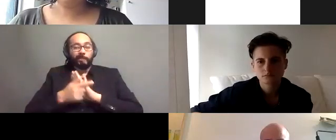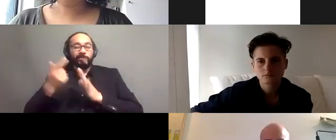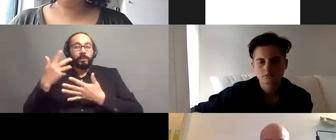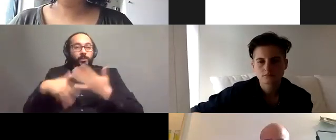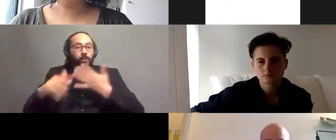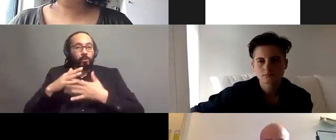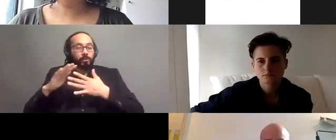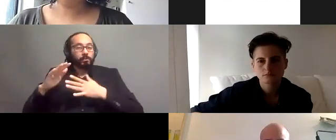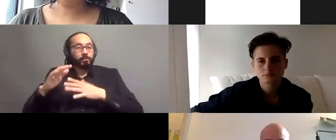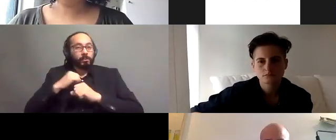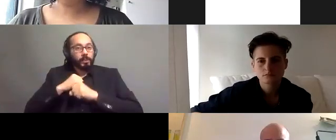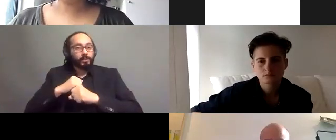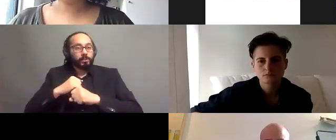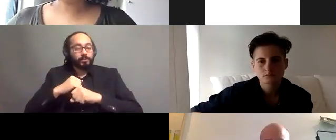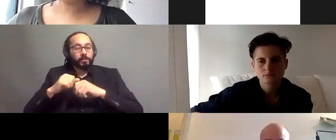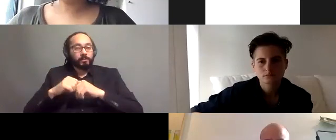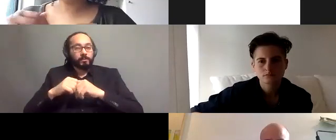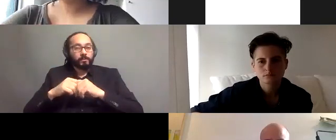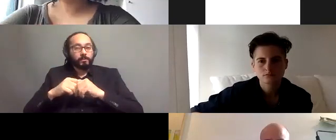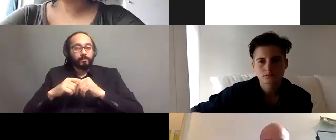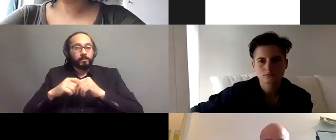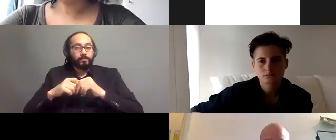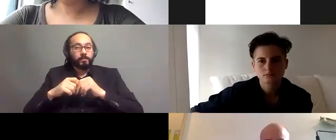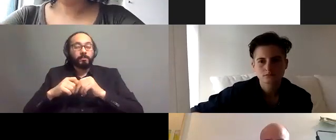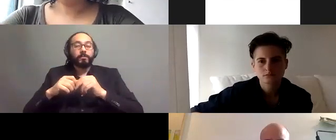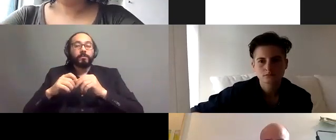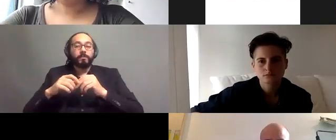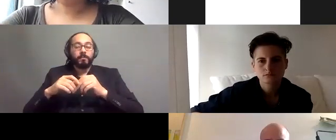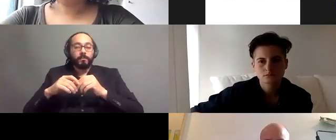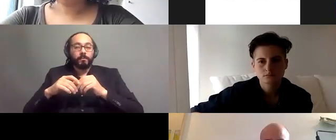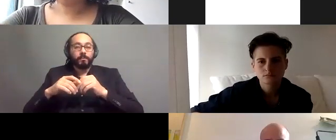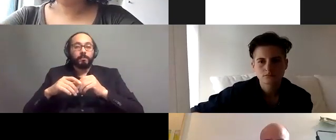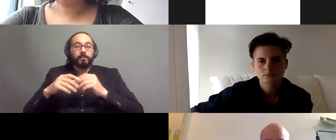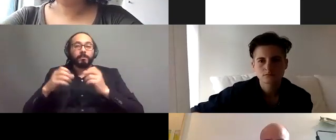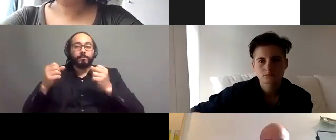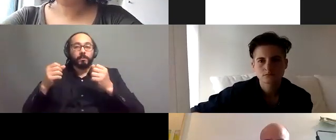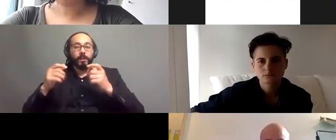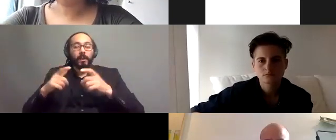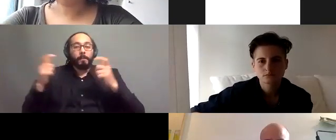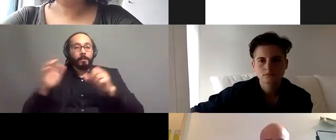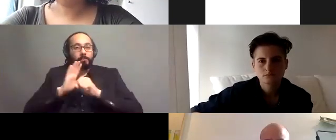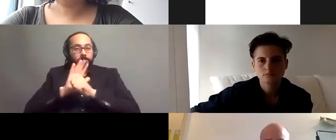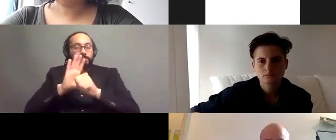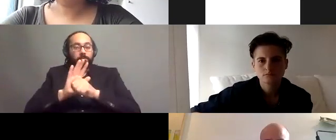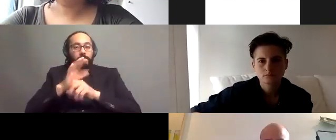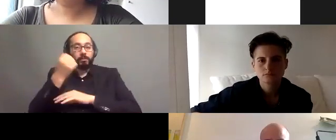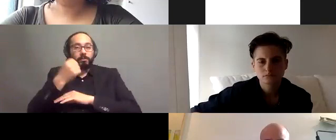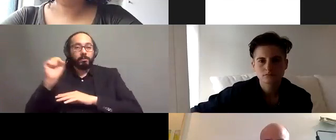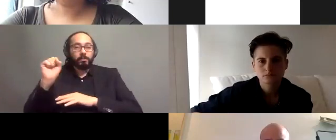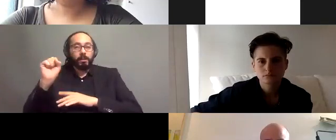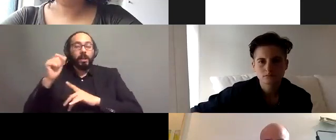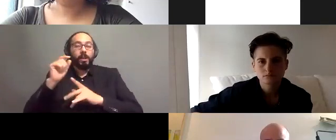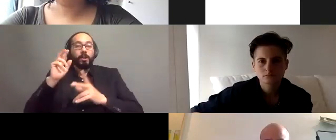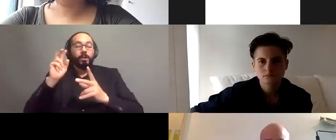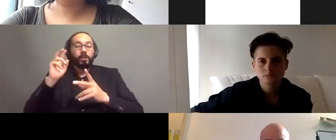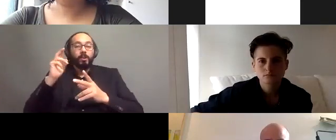So there is a long movement and movement and protest called Social Status for All, which